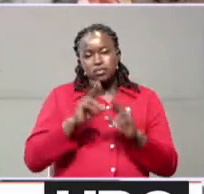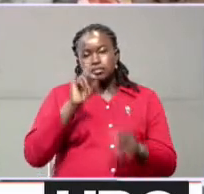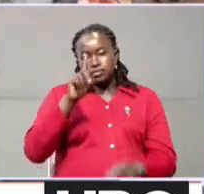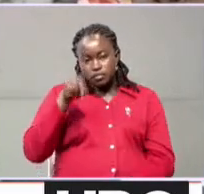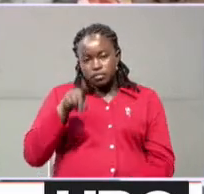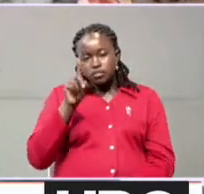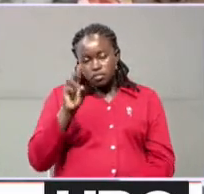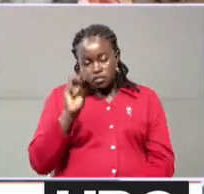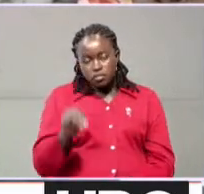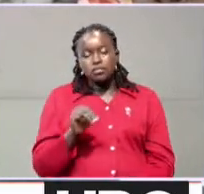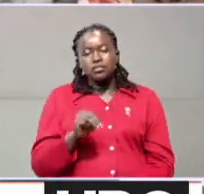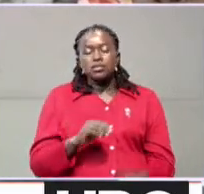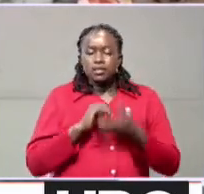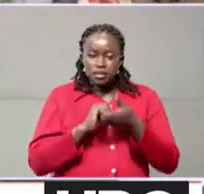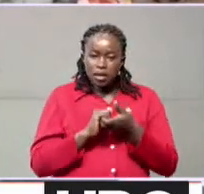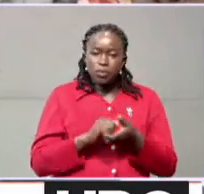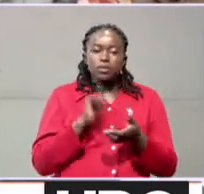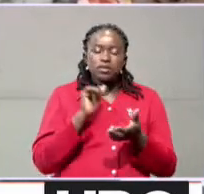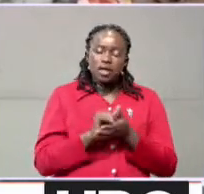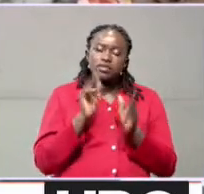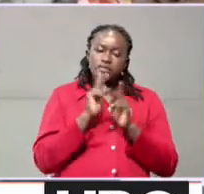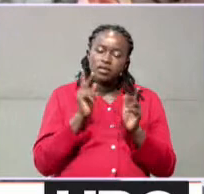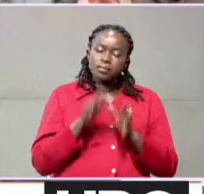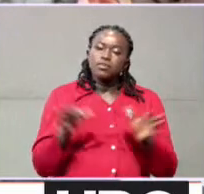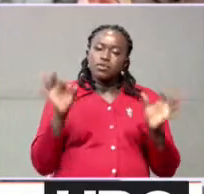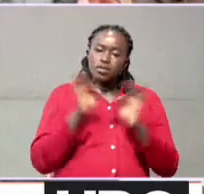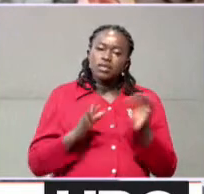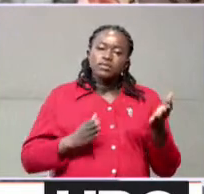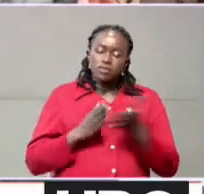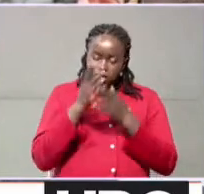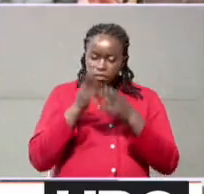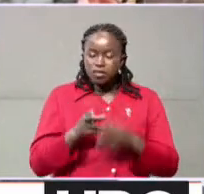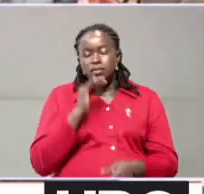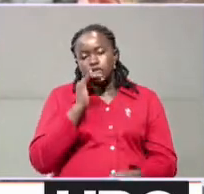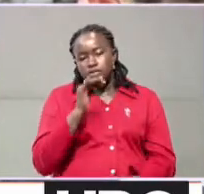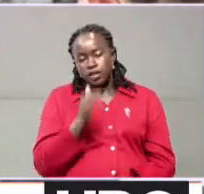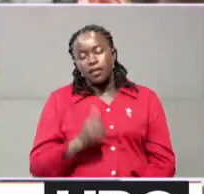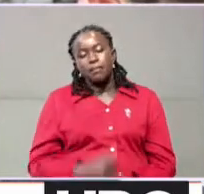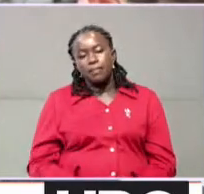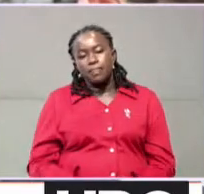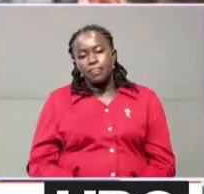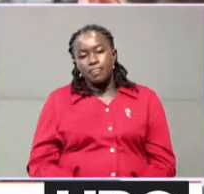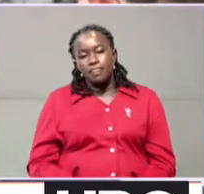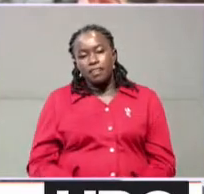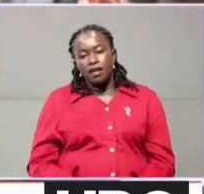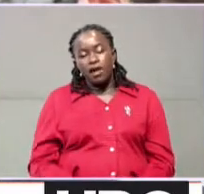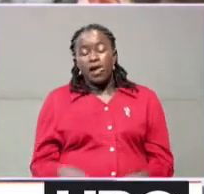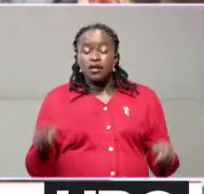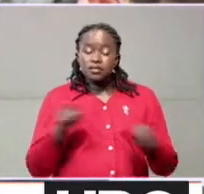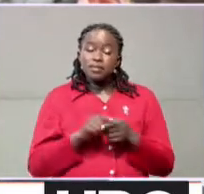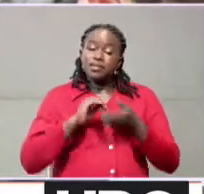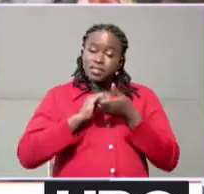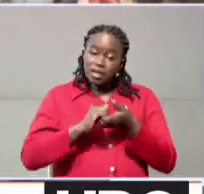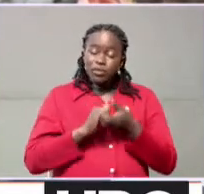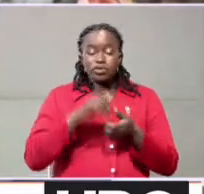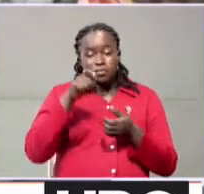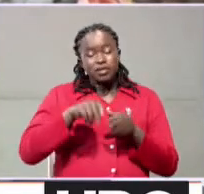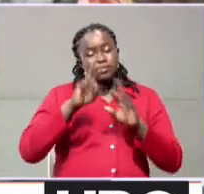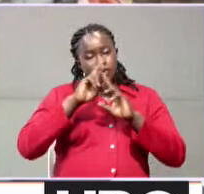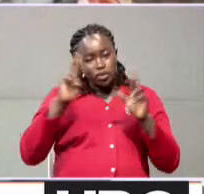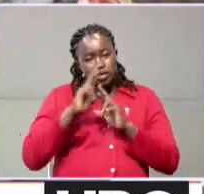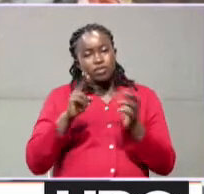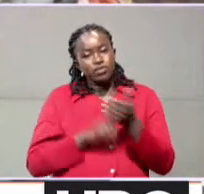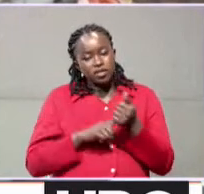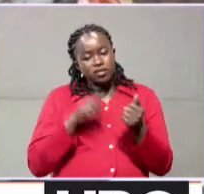circles and i think that is very important right on our speaker they have to be the circles have to be ready to receive that